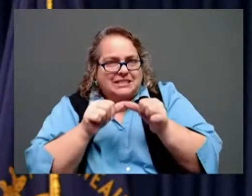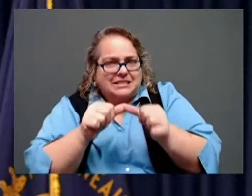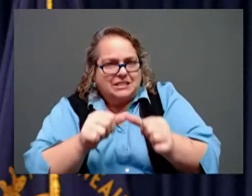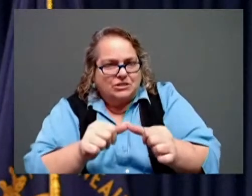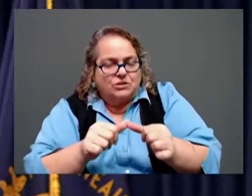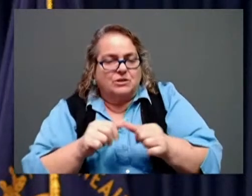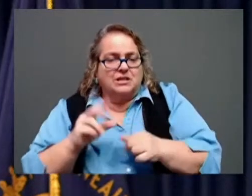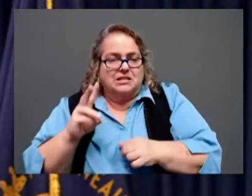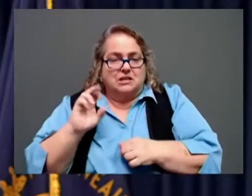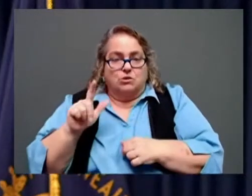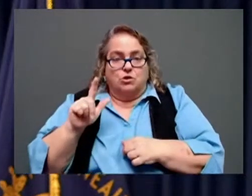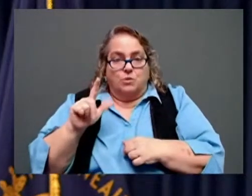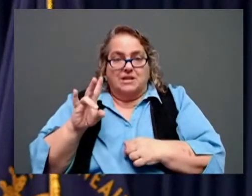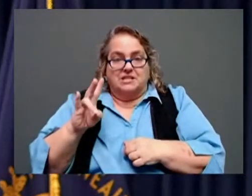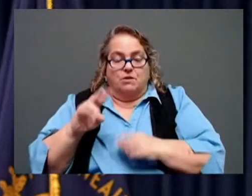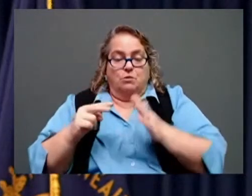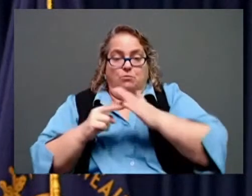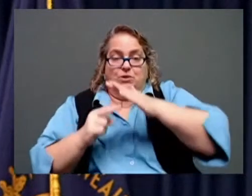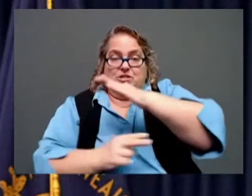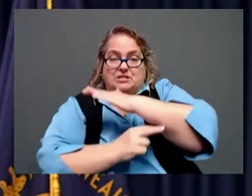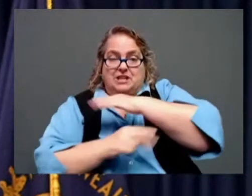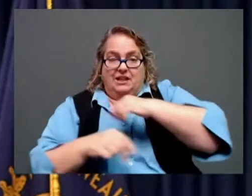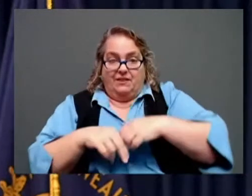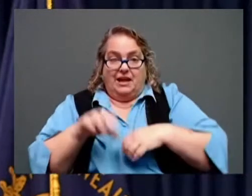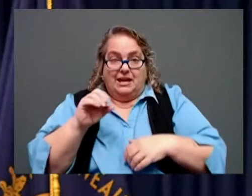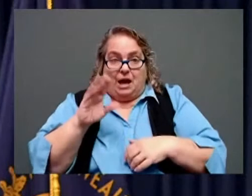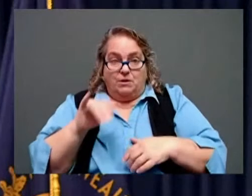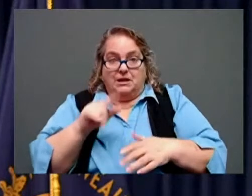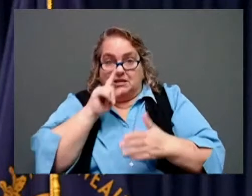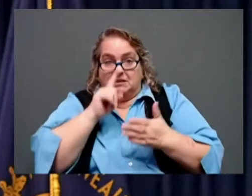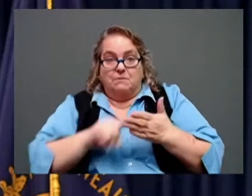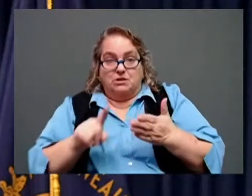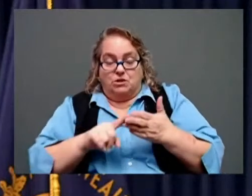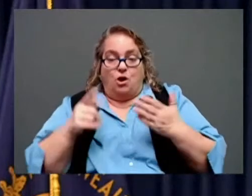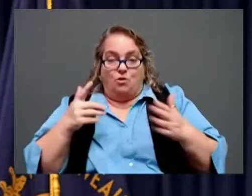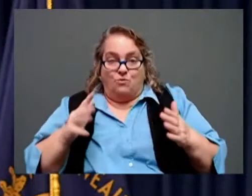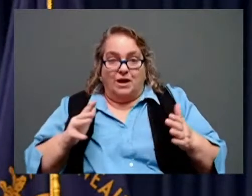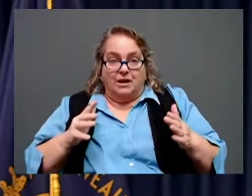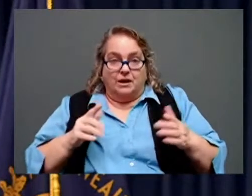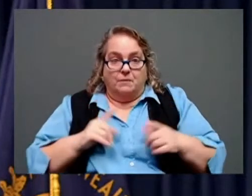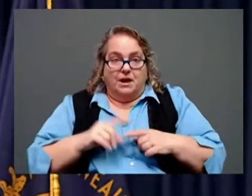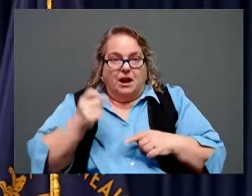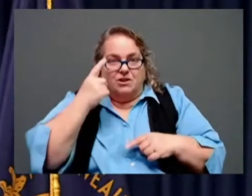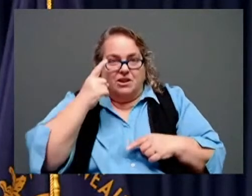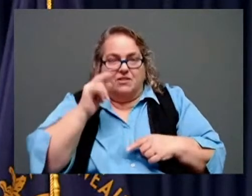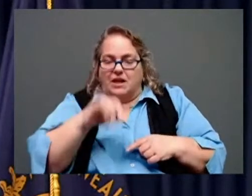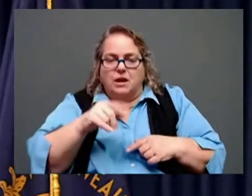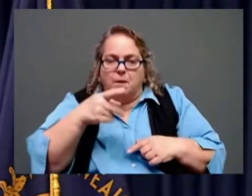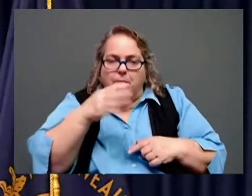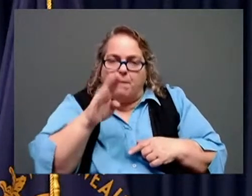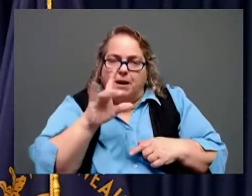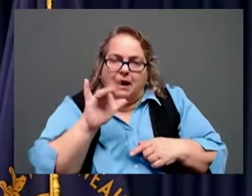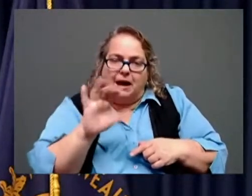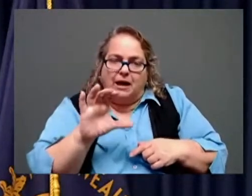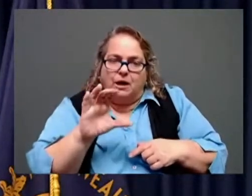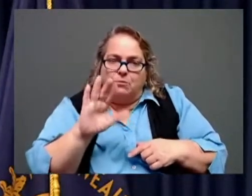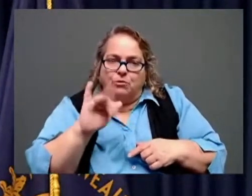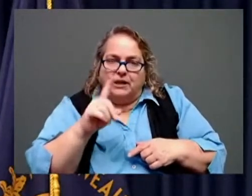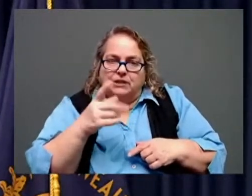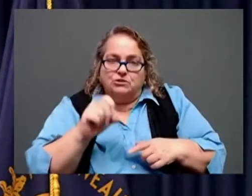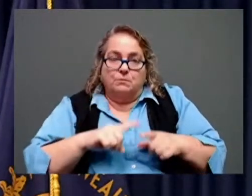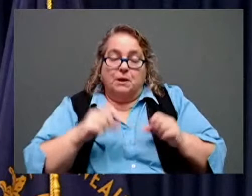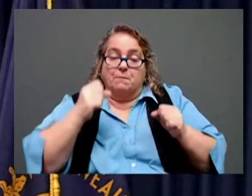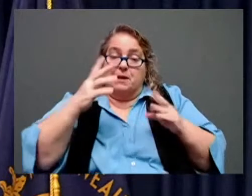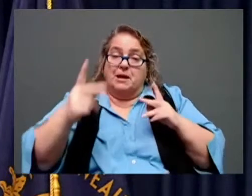627 bridges in the counties have been inspected, but these are only the public bridges. A lot of these people live on the other side of what we might